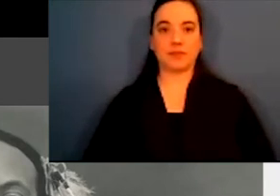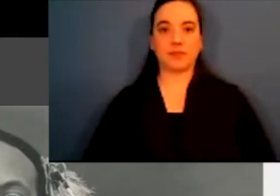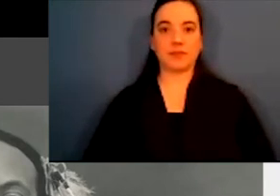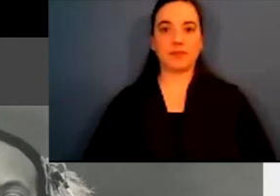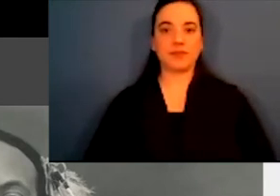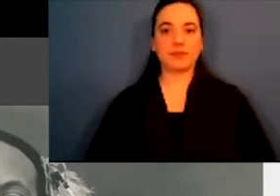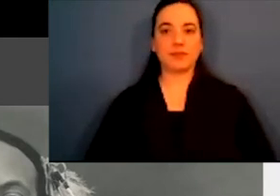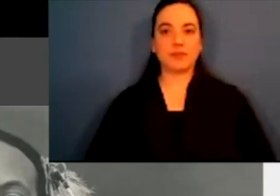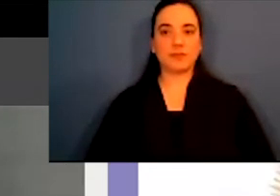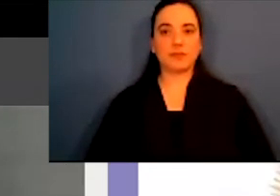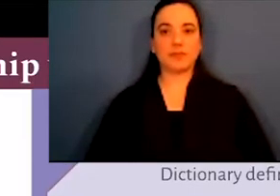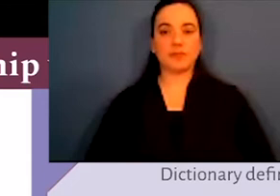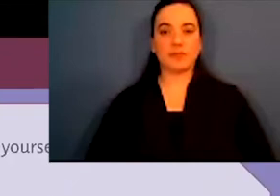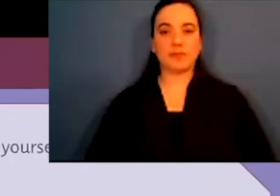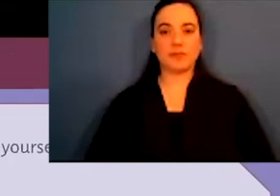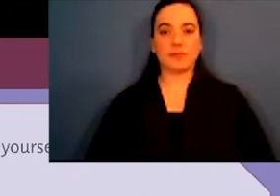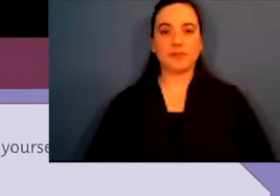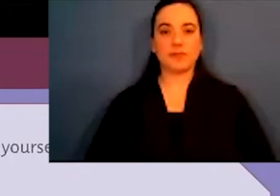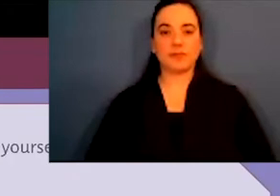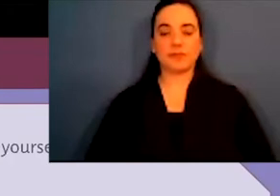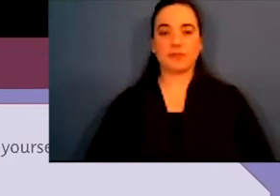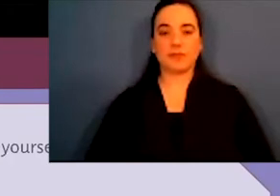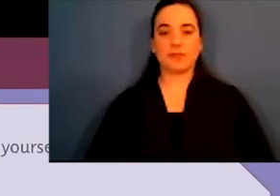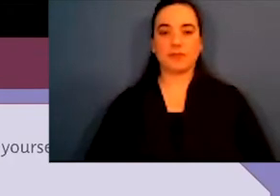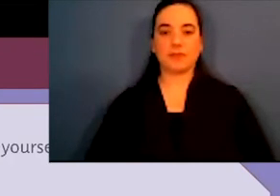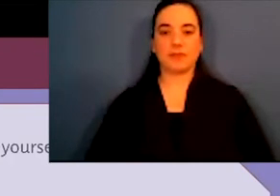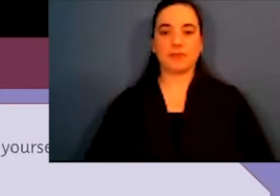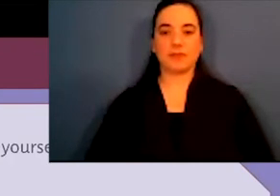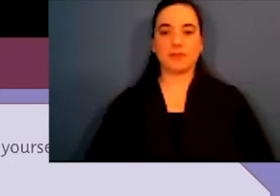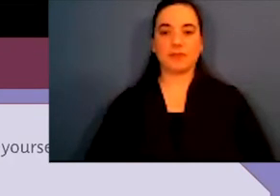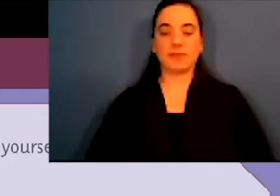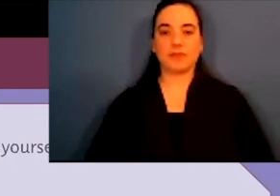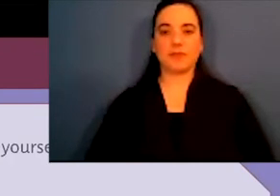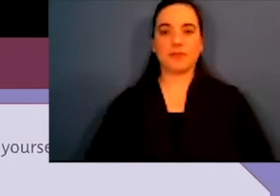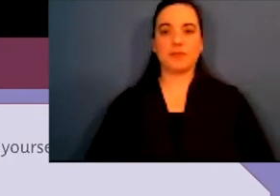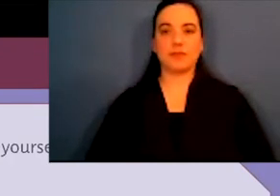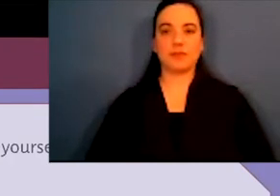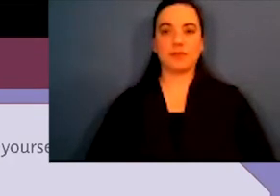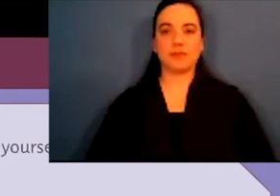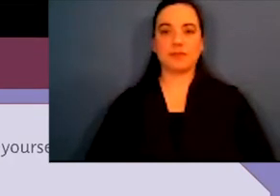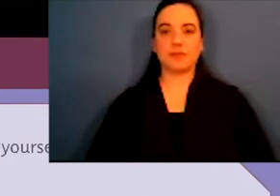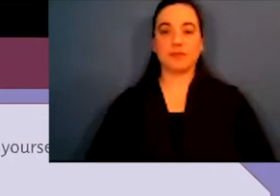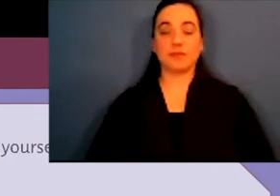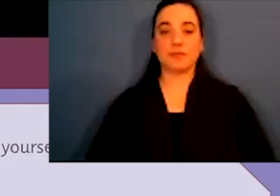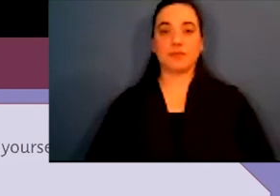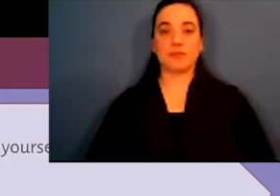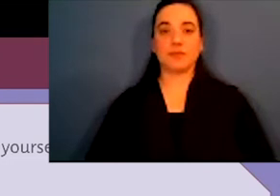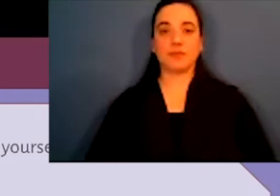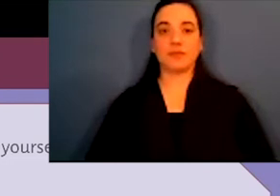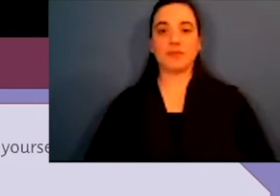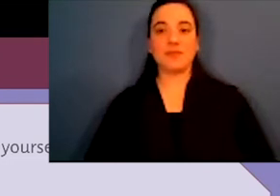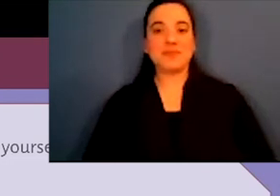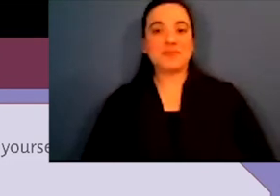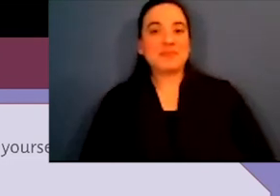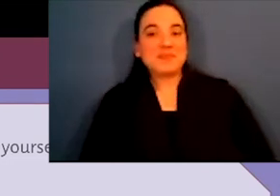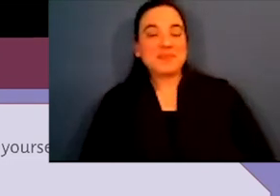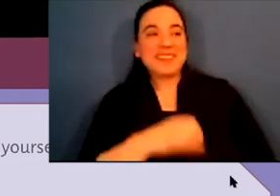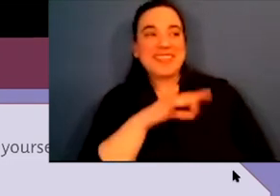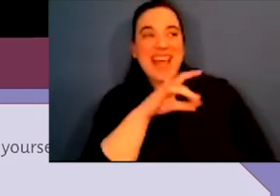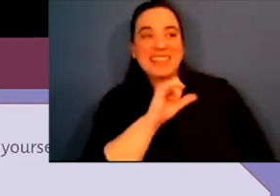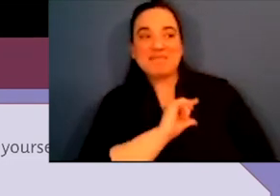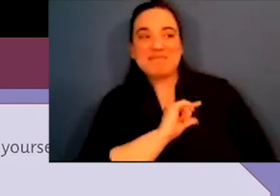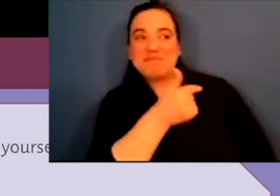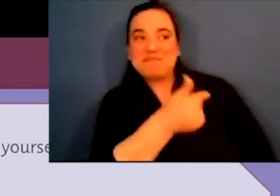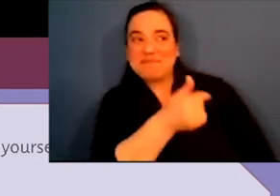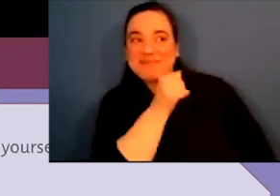to